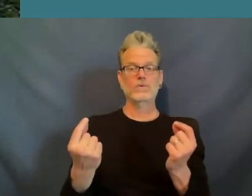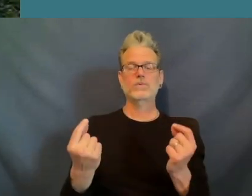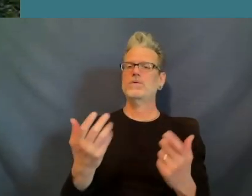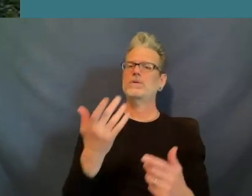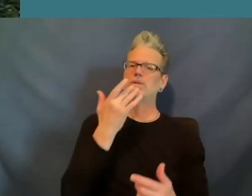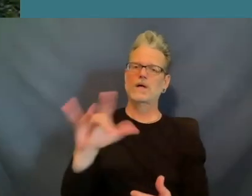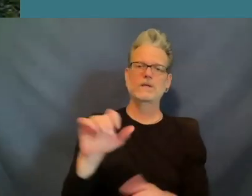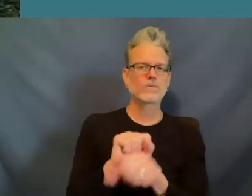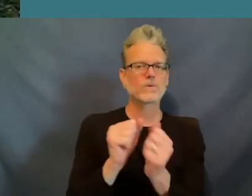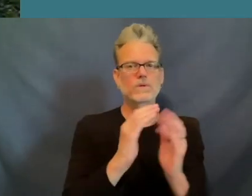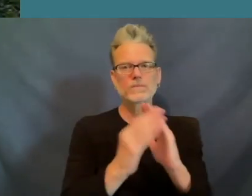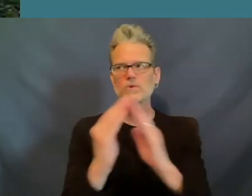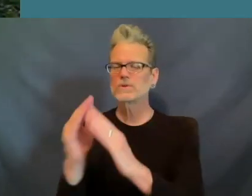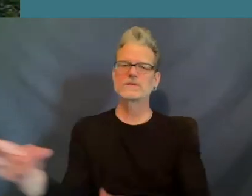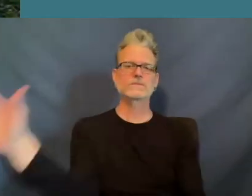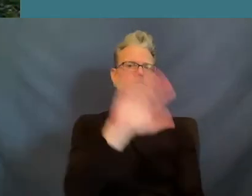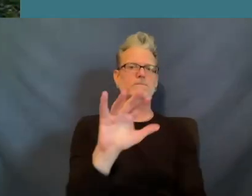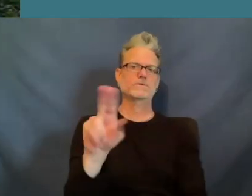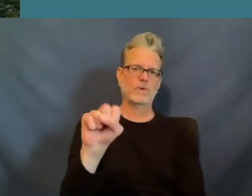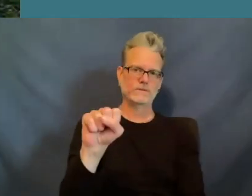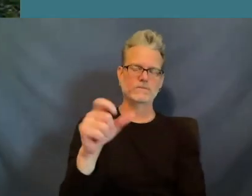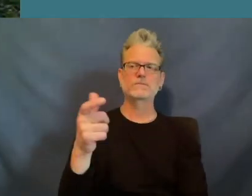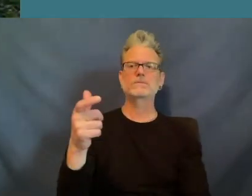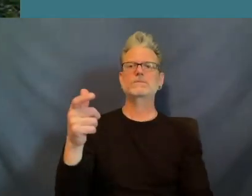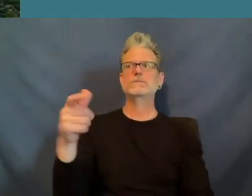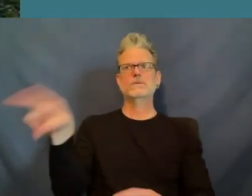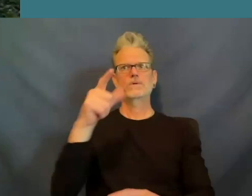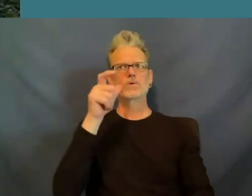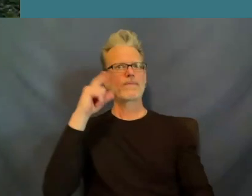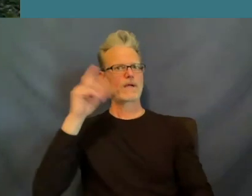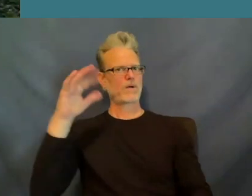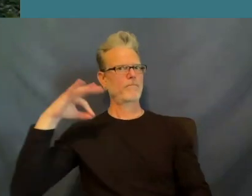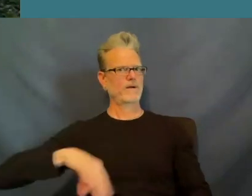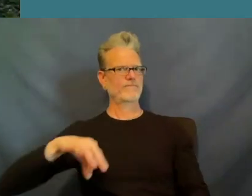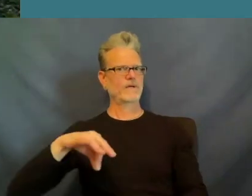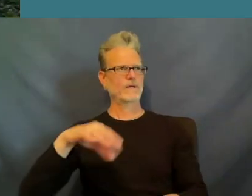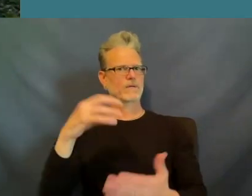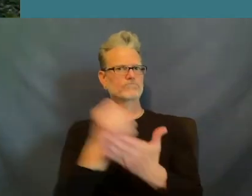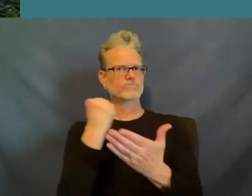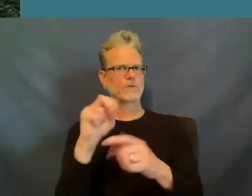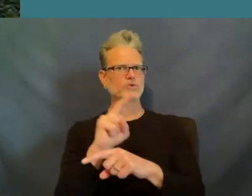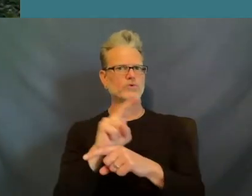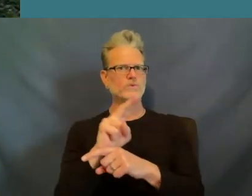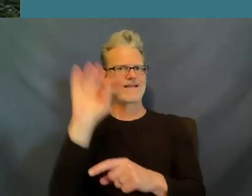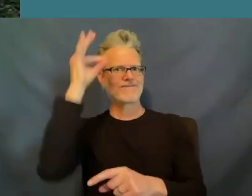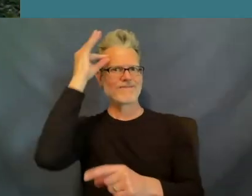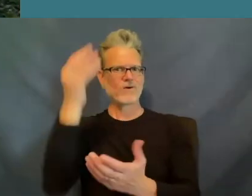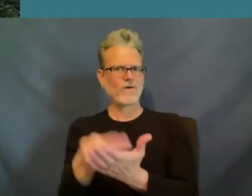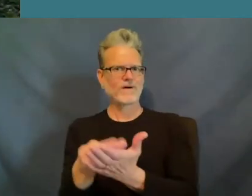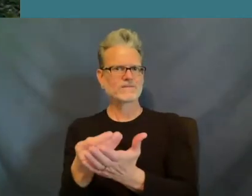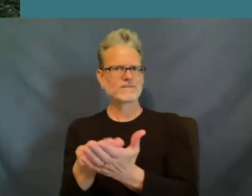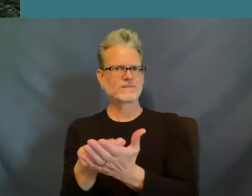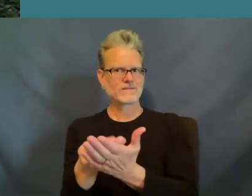with communities from all over the nation who found a great benefit in utilizing some of the federal funding tools that we will cover